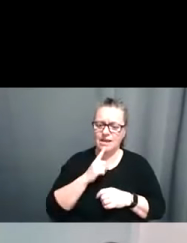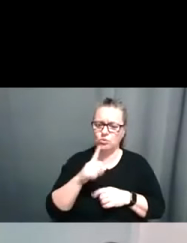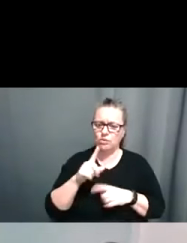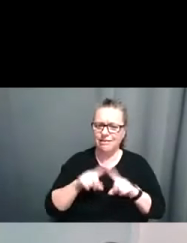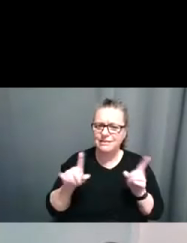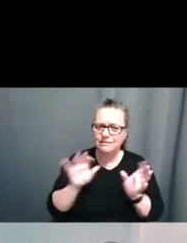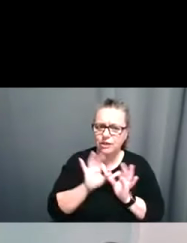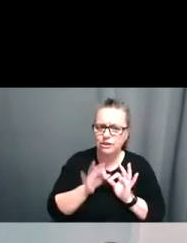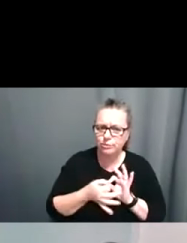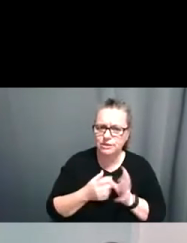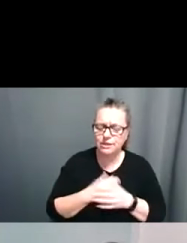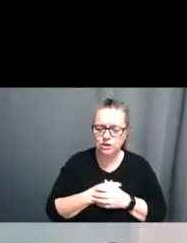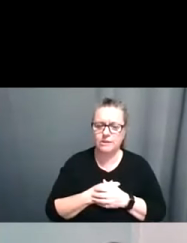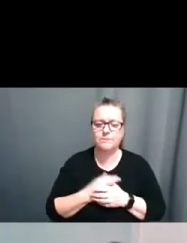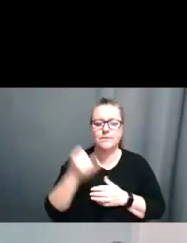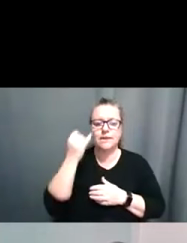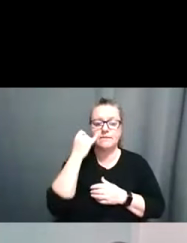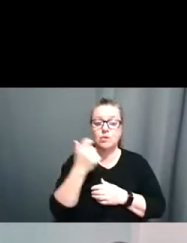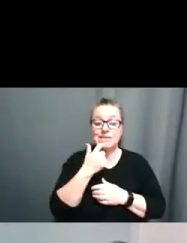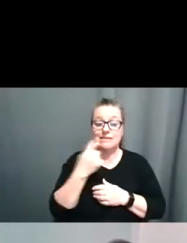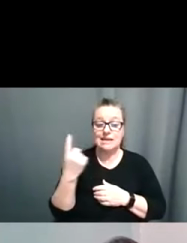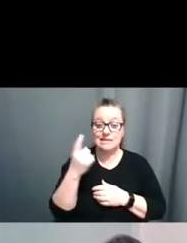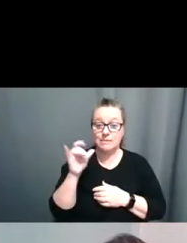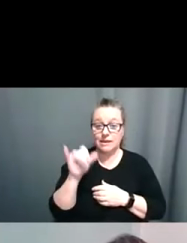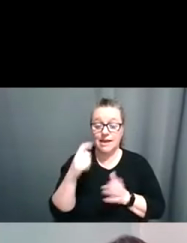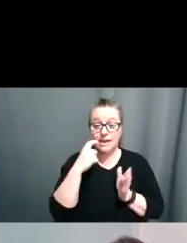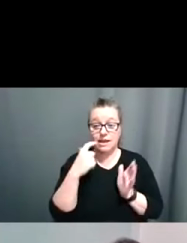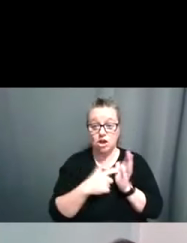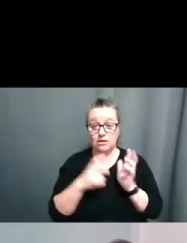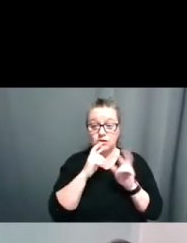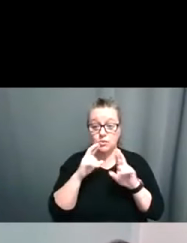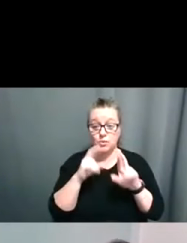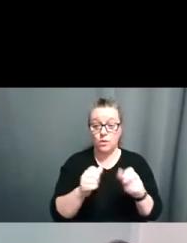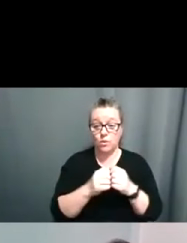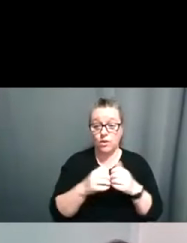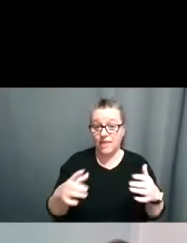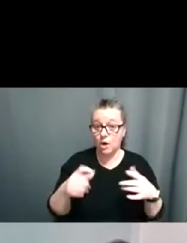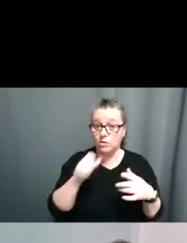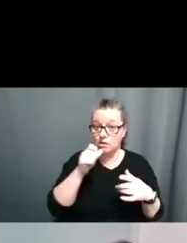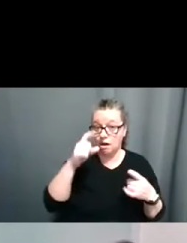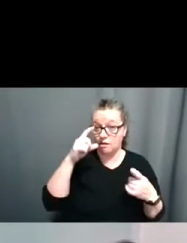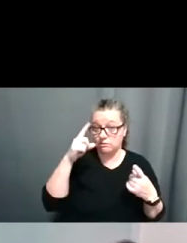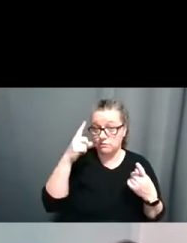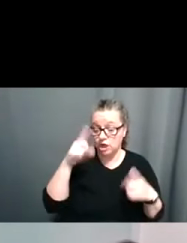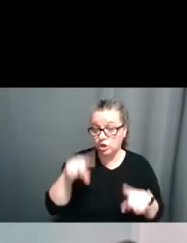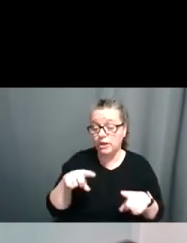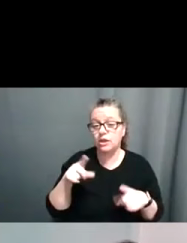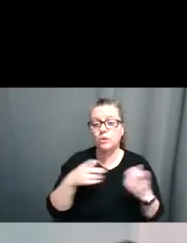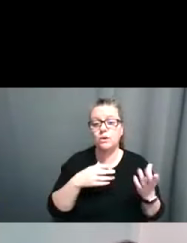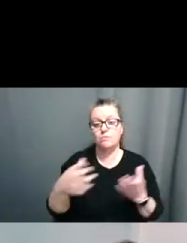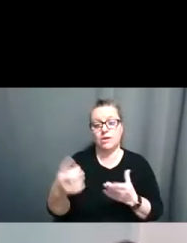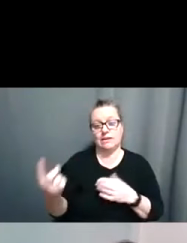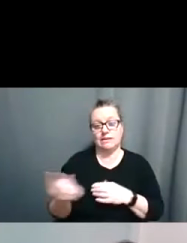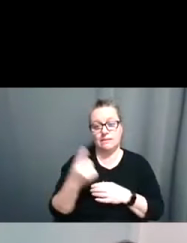interpretation. If you say something like this, acknowledging your reaction without disagreeing with the feedback, you'll bring something